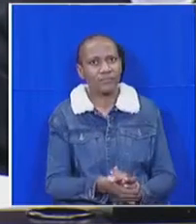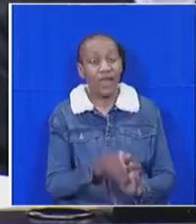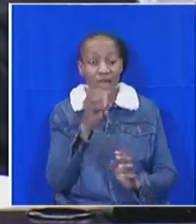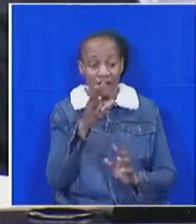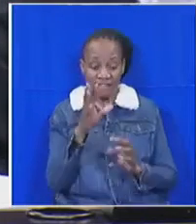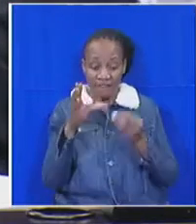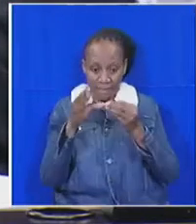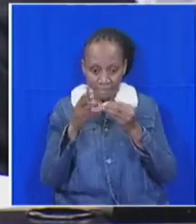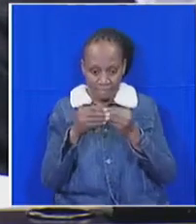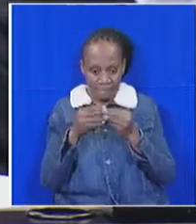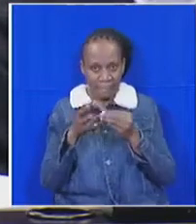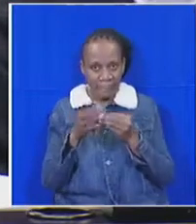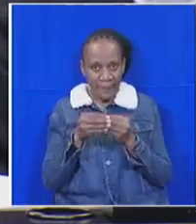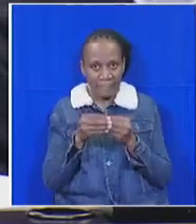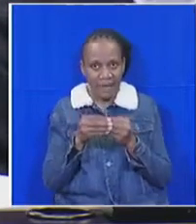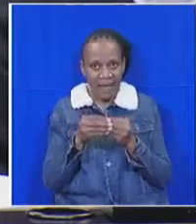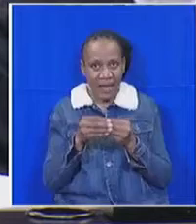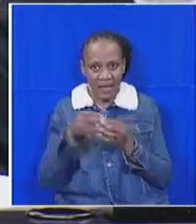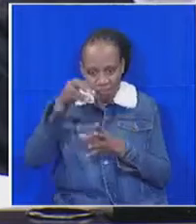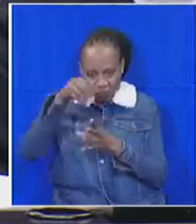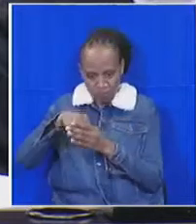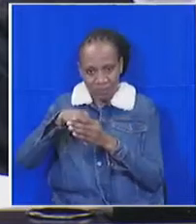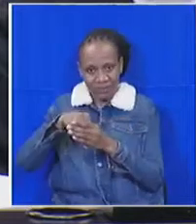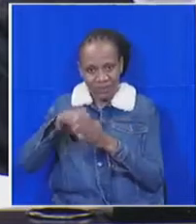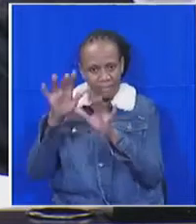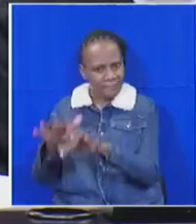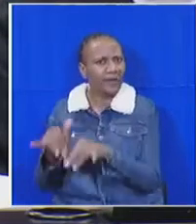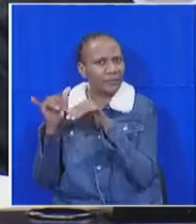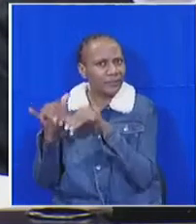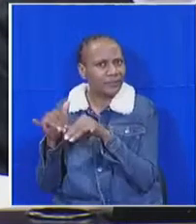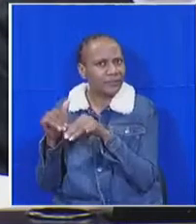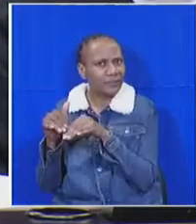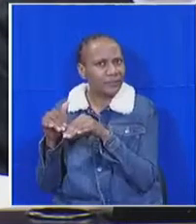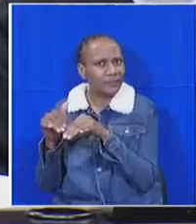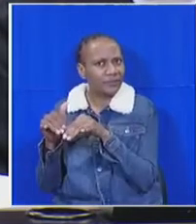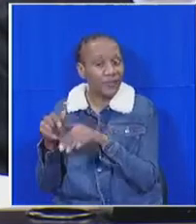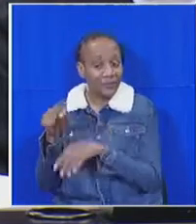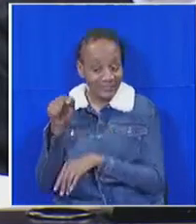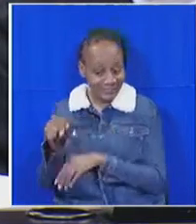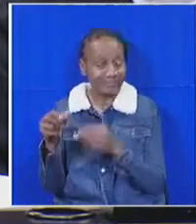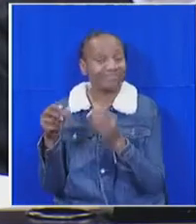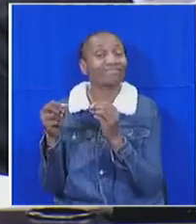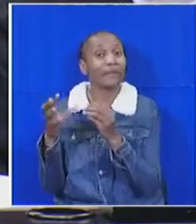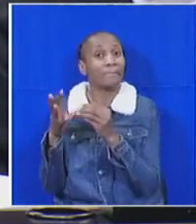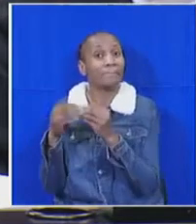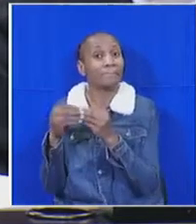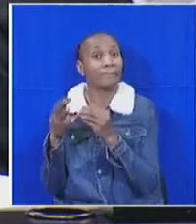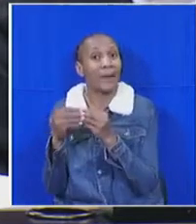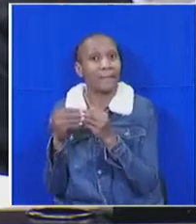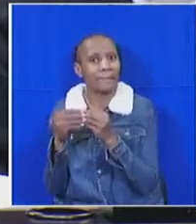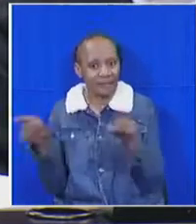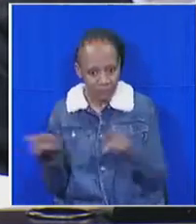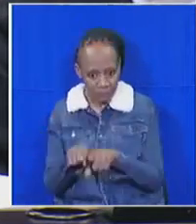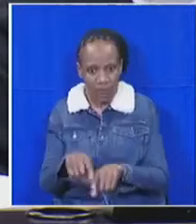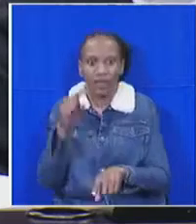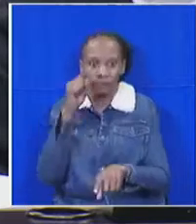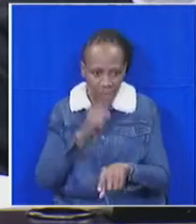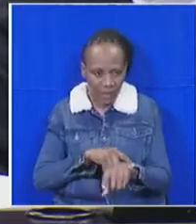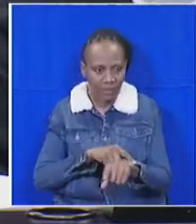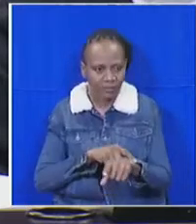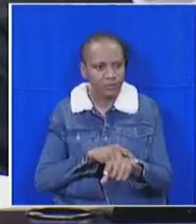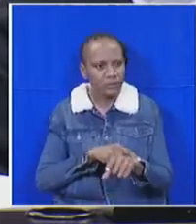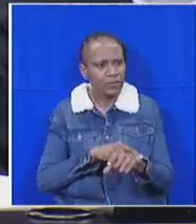member is sitting as a member of this higher house, that member could not simultaneously be